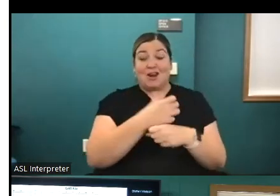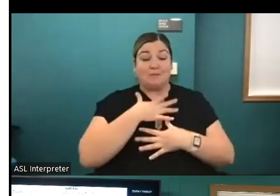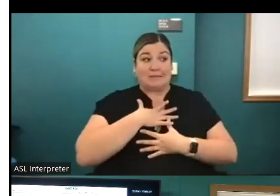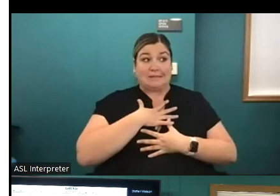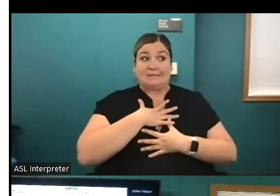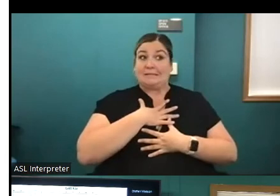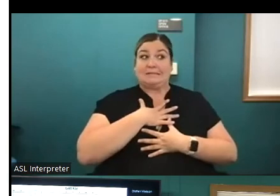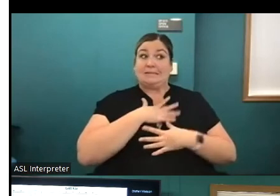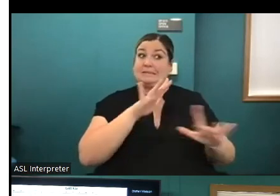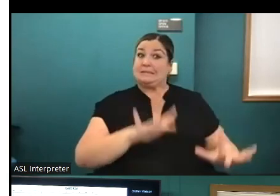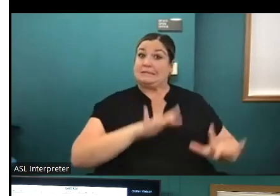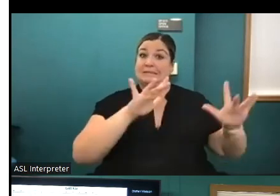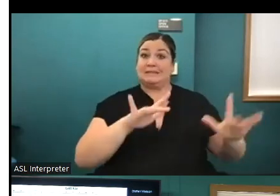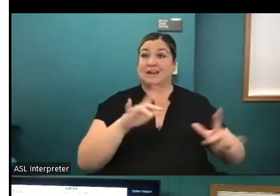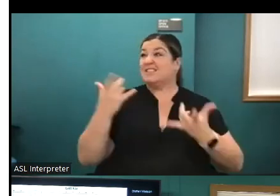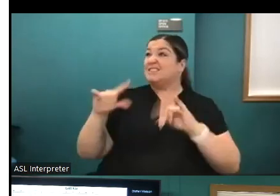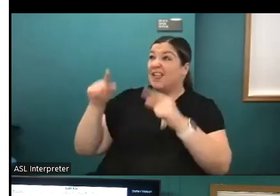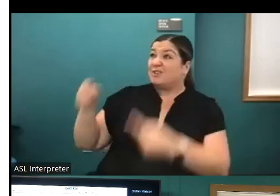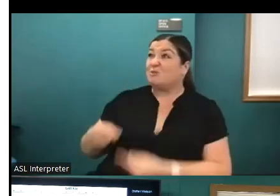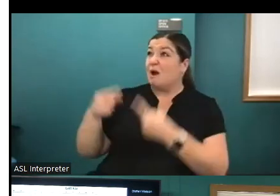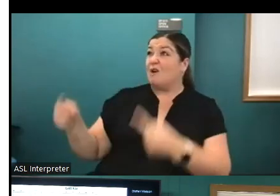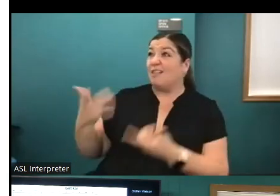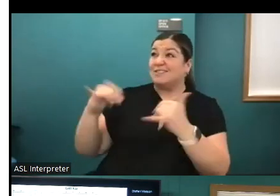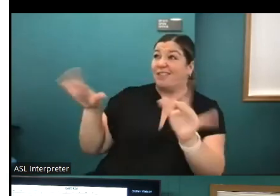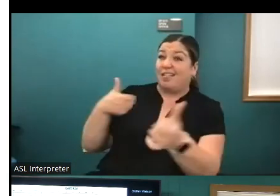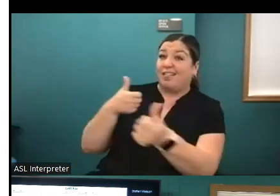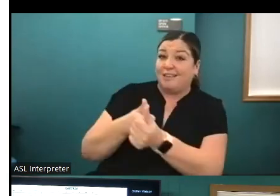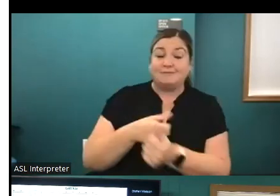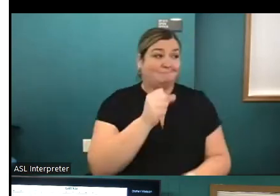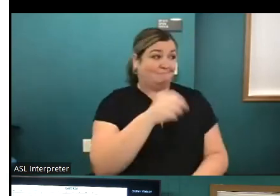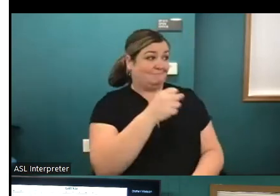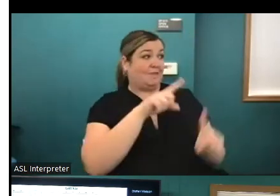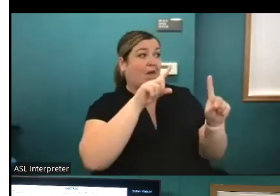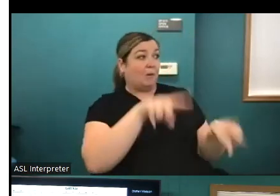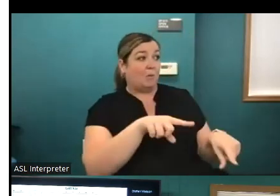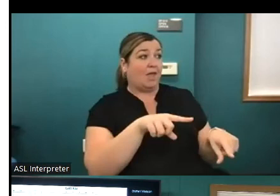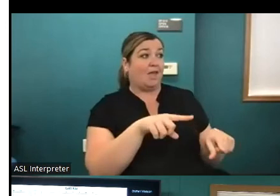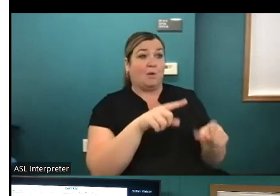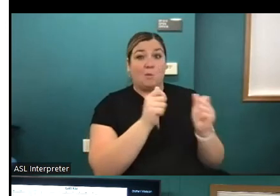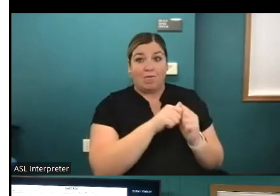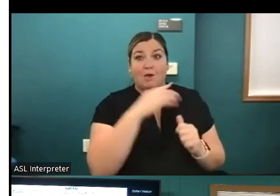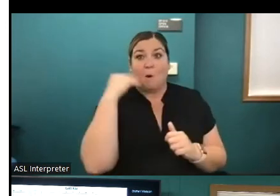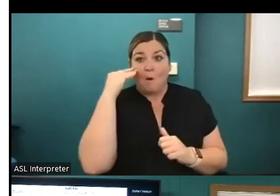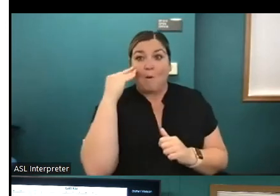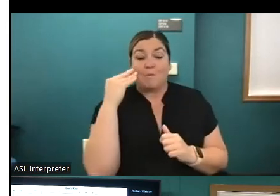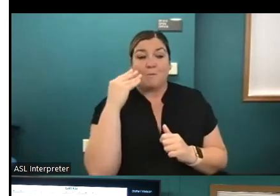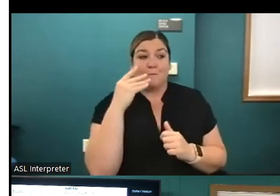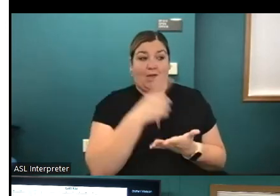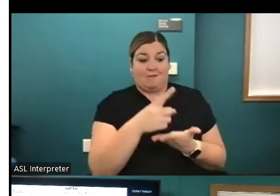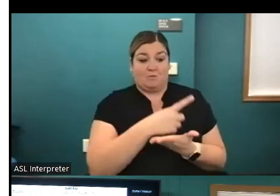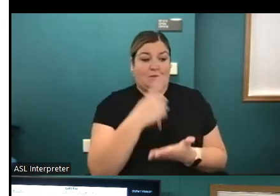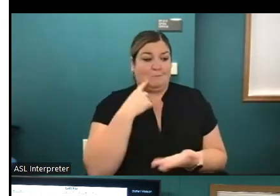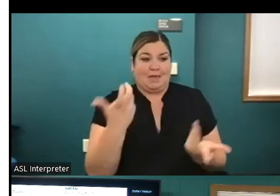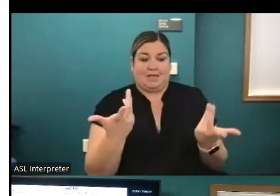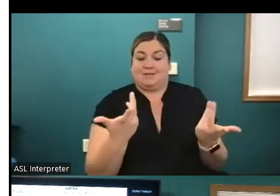was like, yes, I know. I And went We'll play to catch the up. home every week to work with her Yeah. because there was no reason No. for her to even go in the